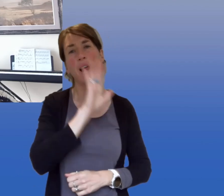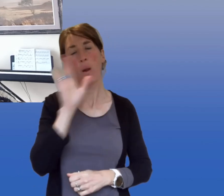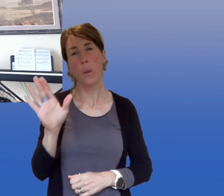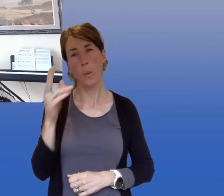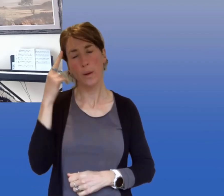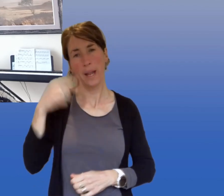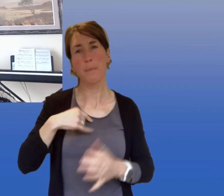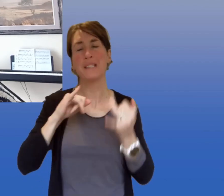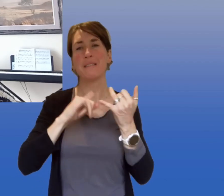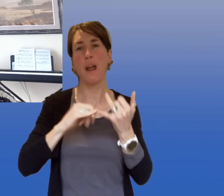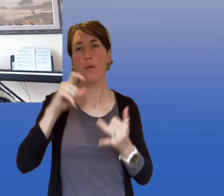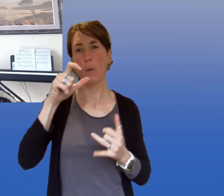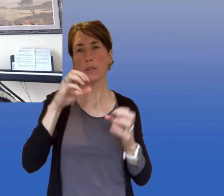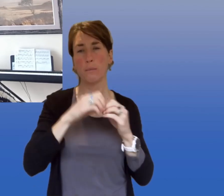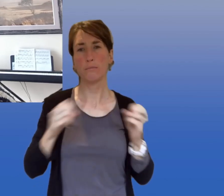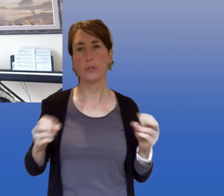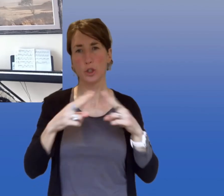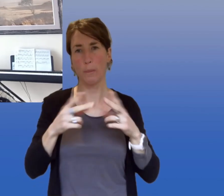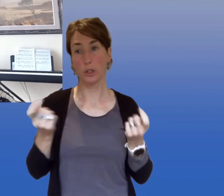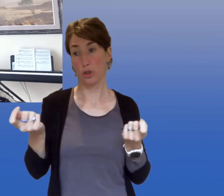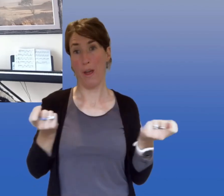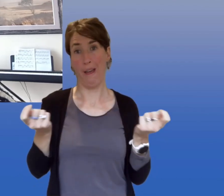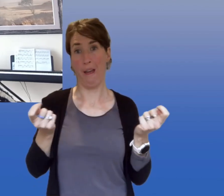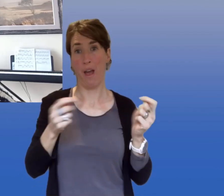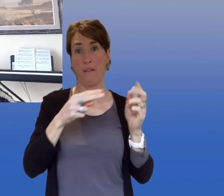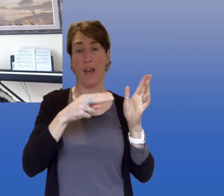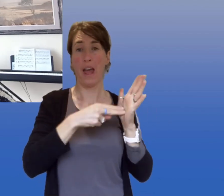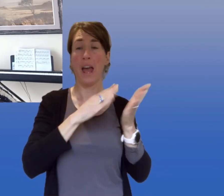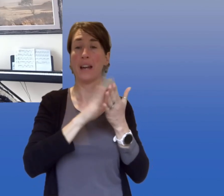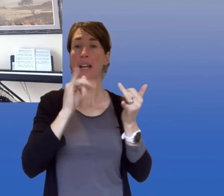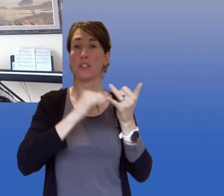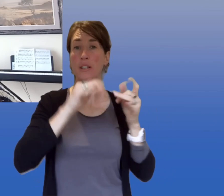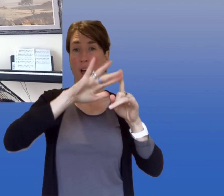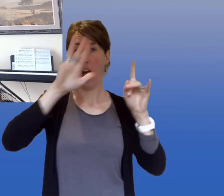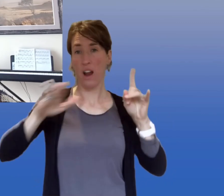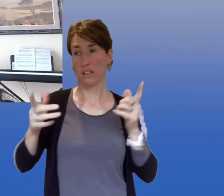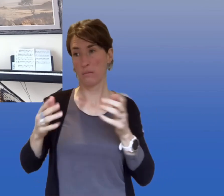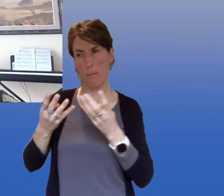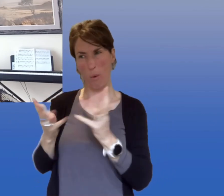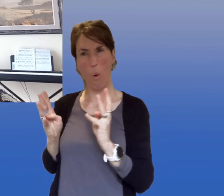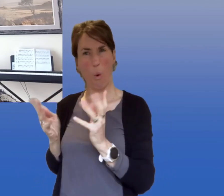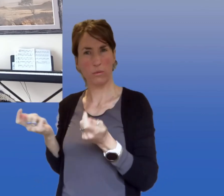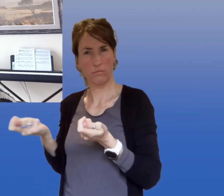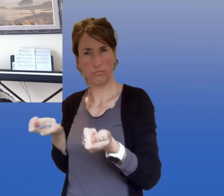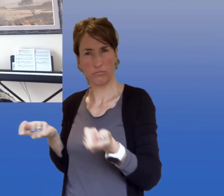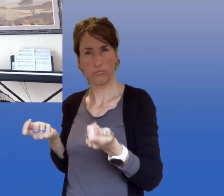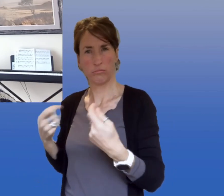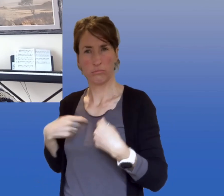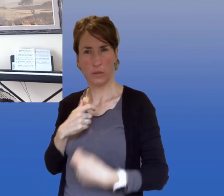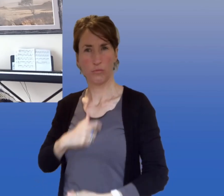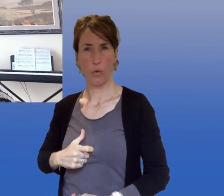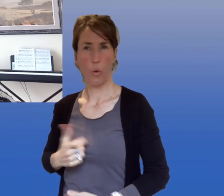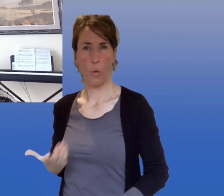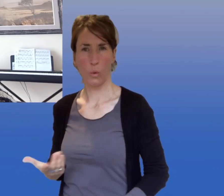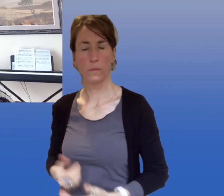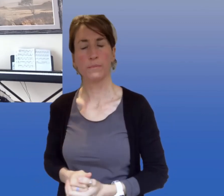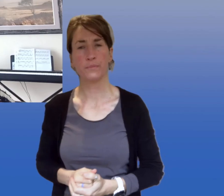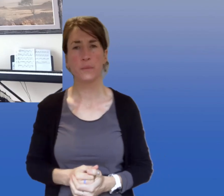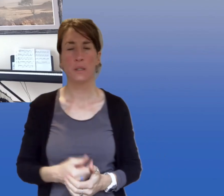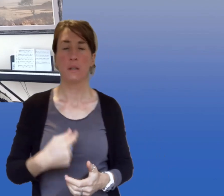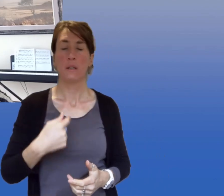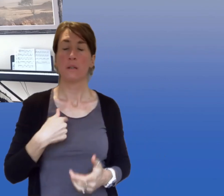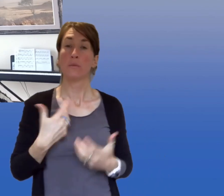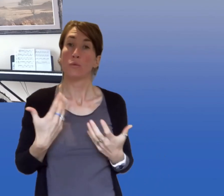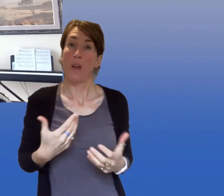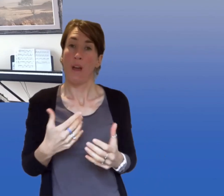Hi, I'm Sarah Compton-Bishop. I'm Chair of the Board of NHS Highland. I'm doing a quick video today to talk to you about our